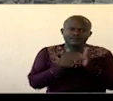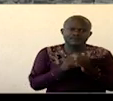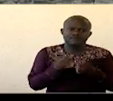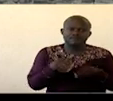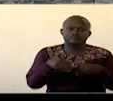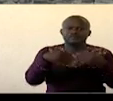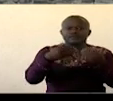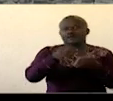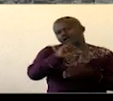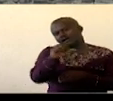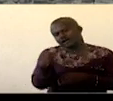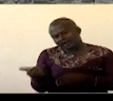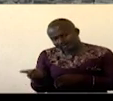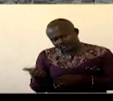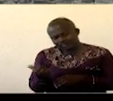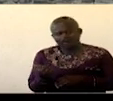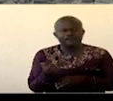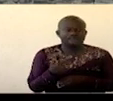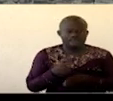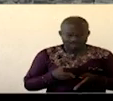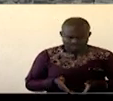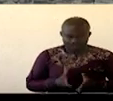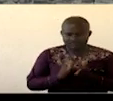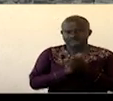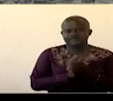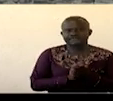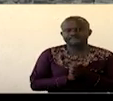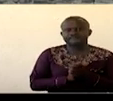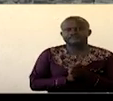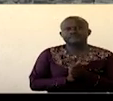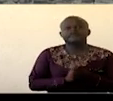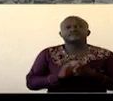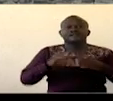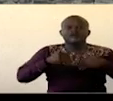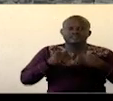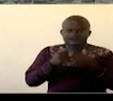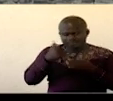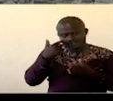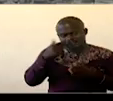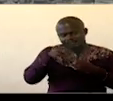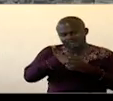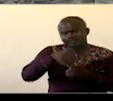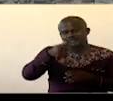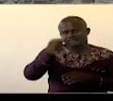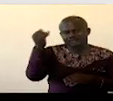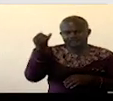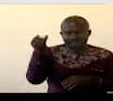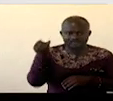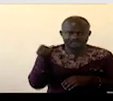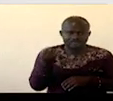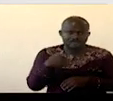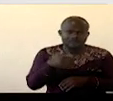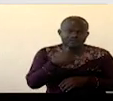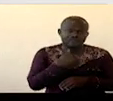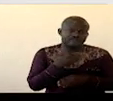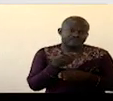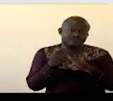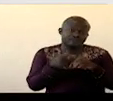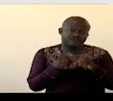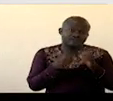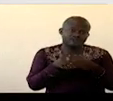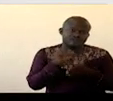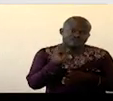produce other species. Like you see in this diagram, we have a variety